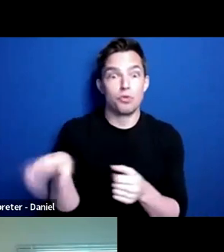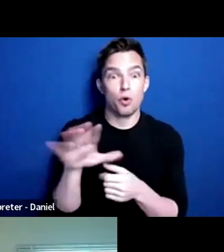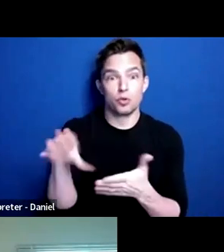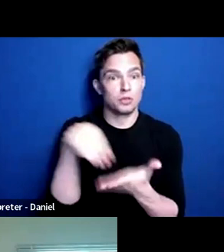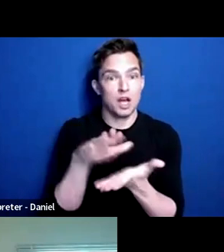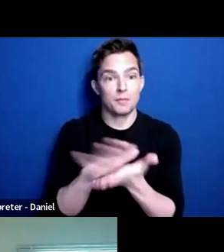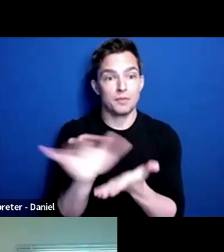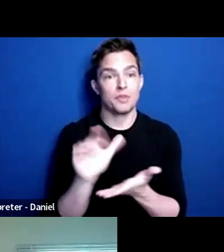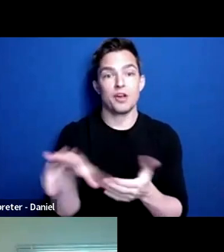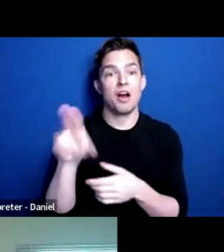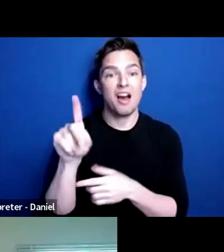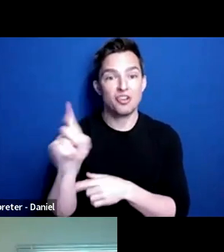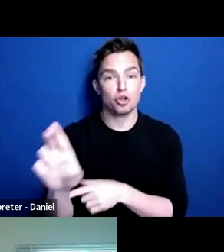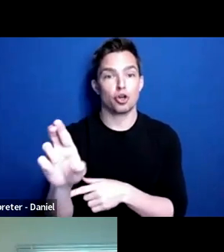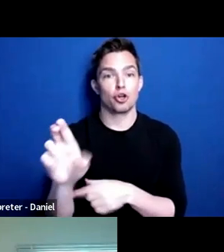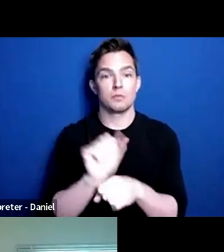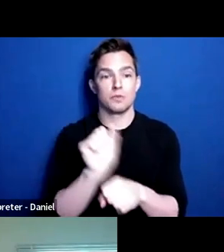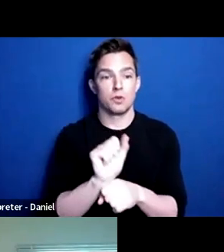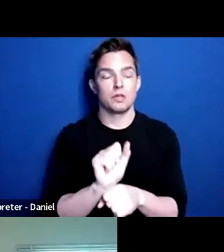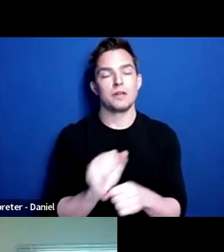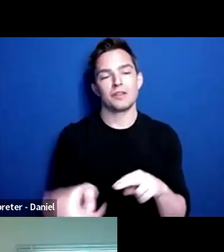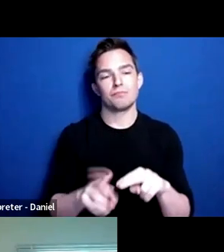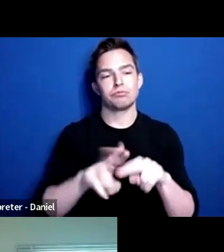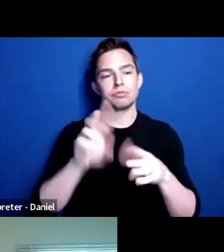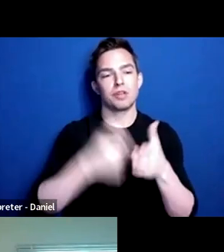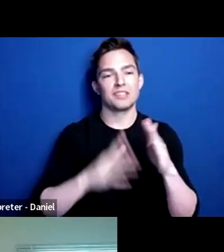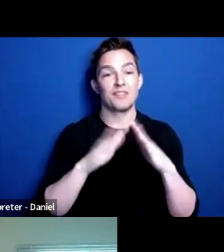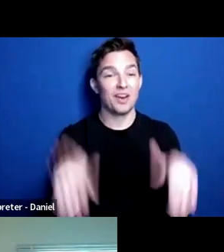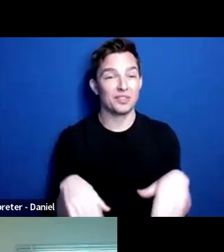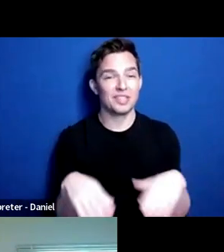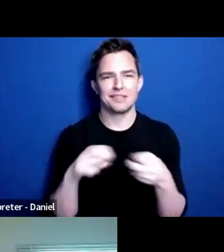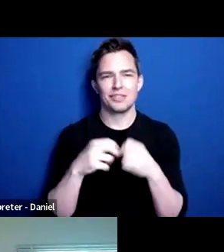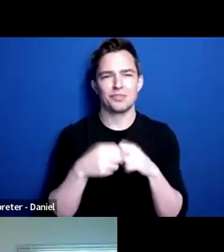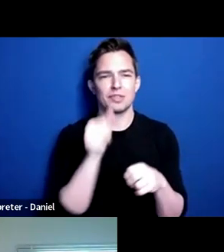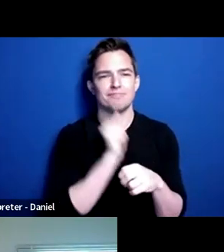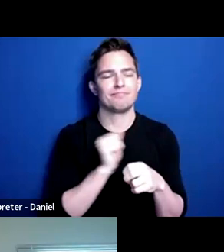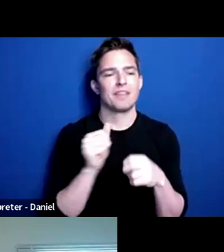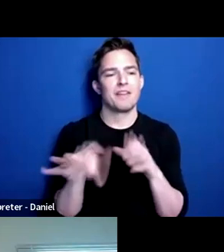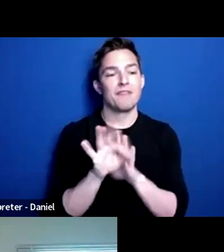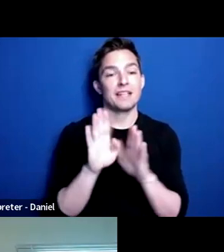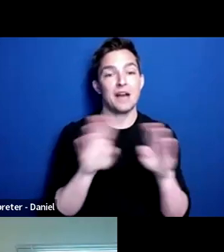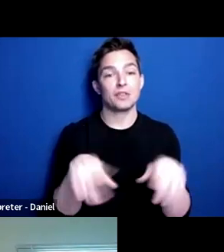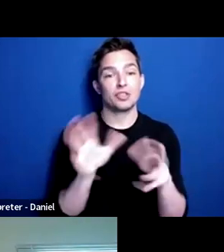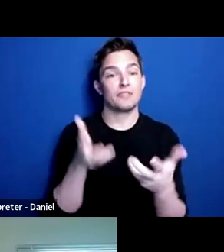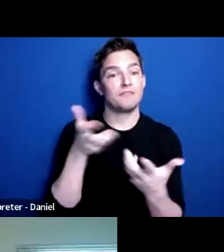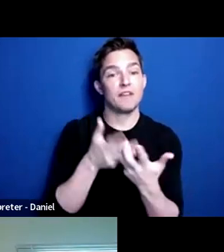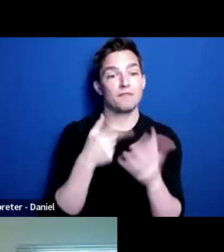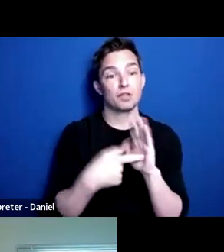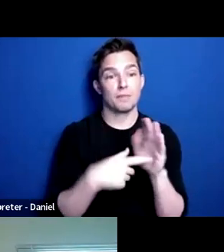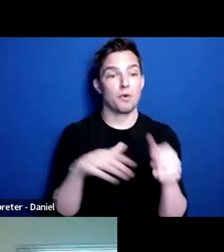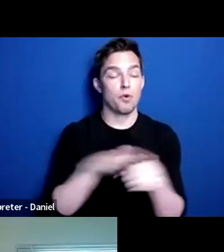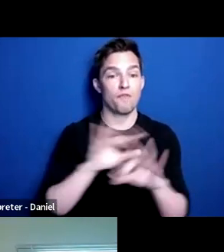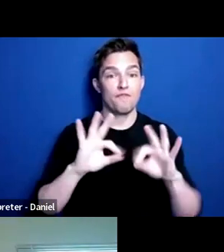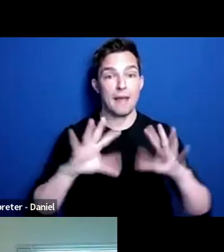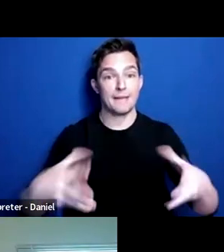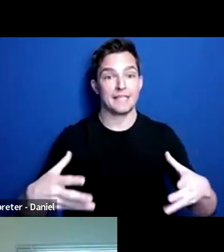also underemployed. With the rising costs of housing and the difficulty of finding housing that could fit, for example, an entire